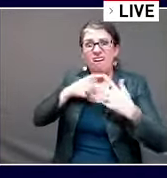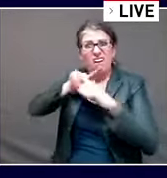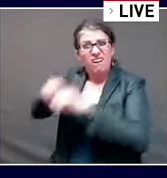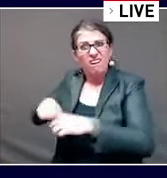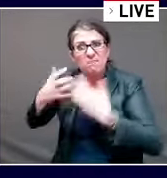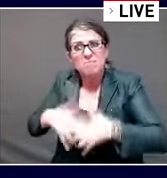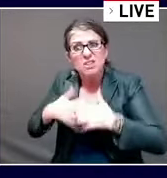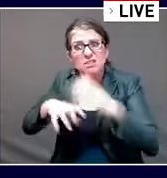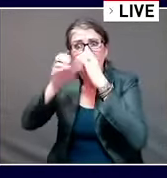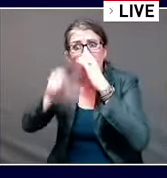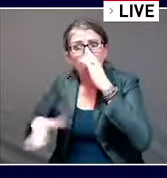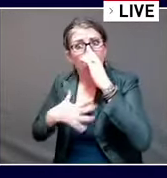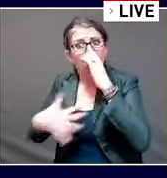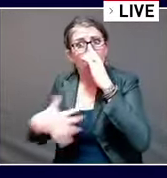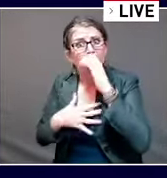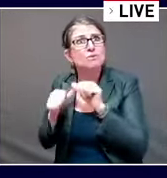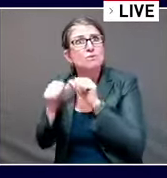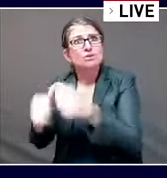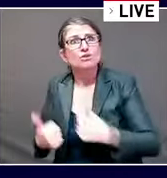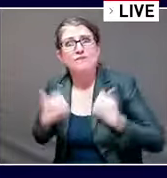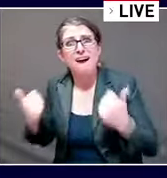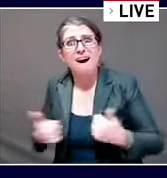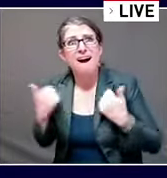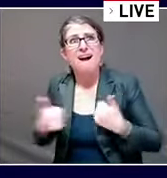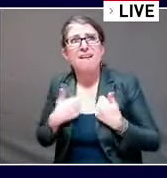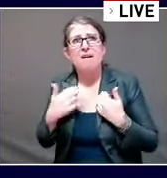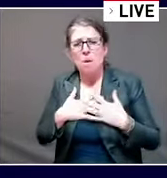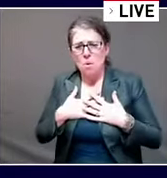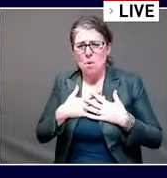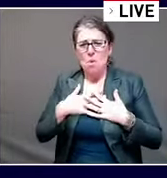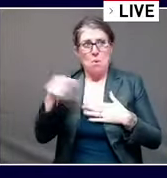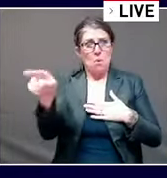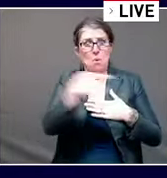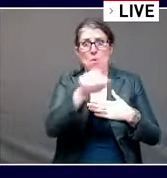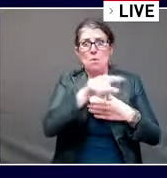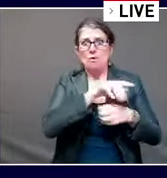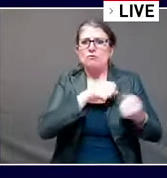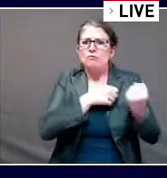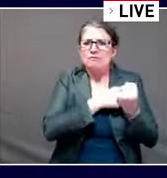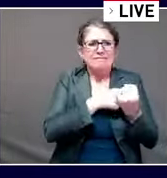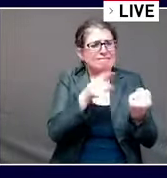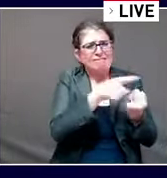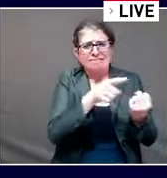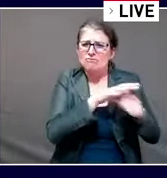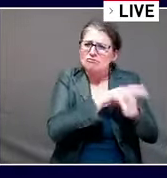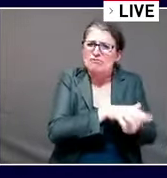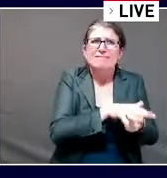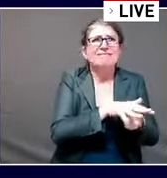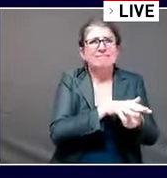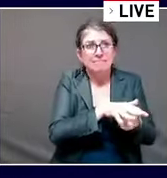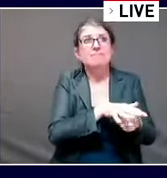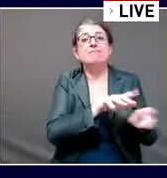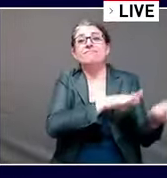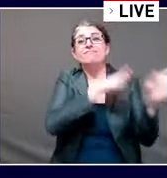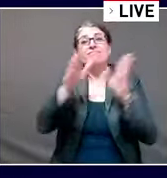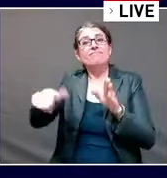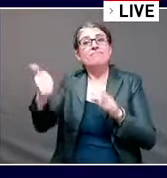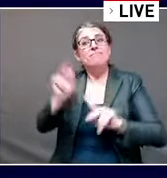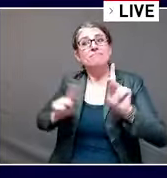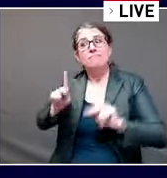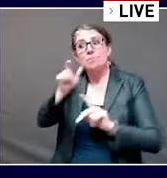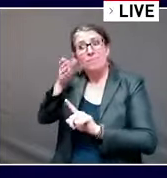providers suffer from having to care for COVID-19 patients day in and day out. These things are very difficult to quantify, but as